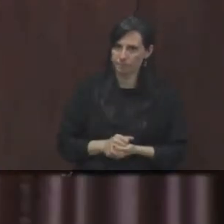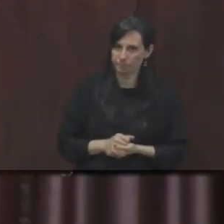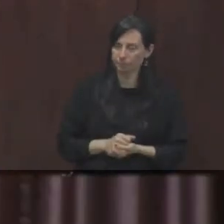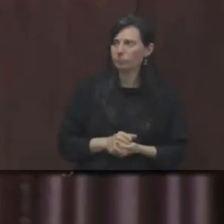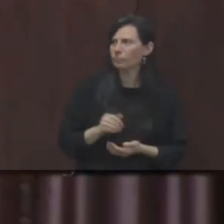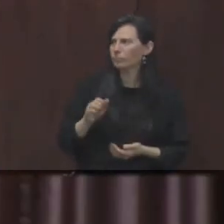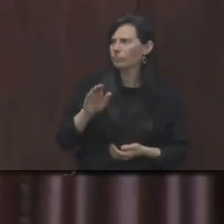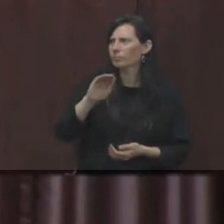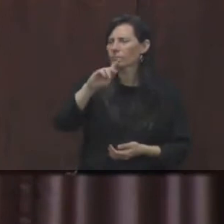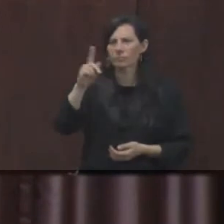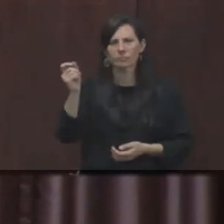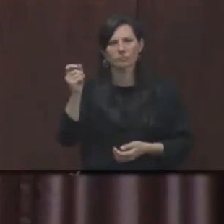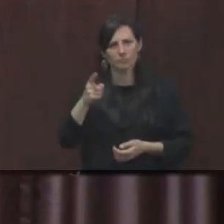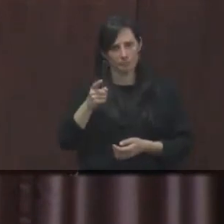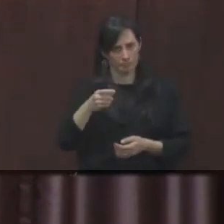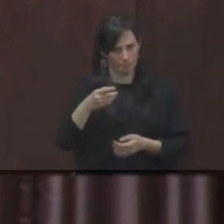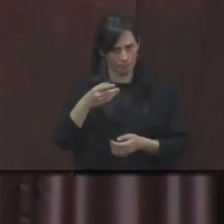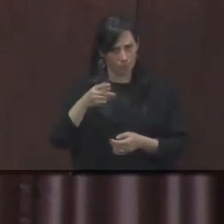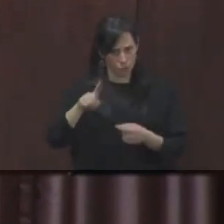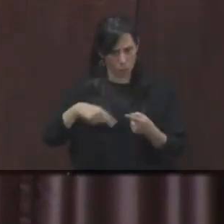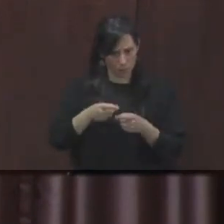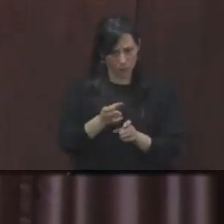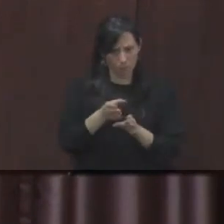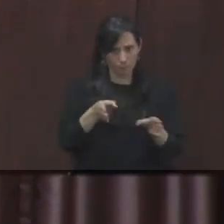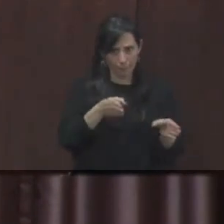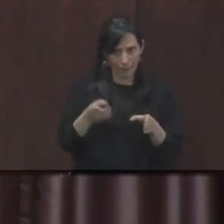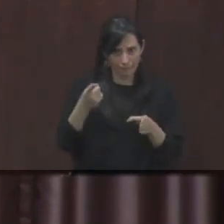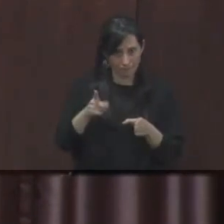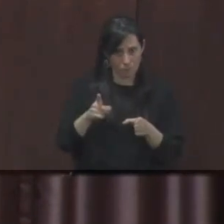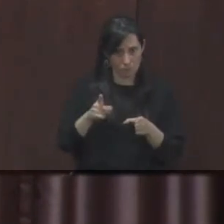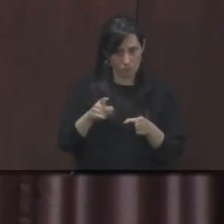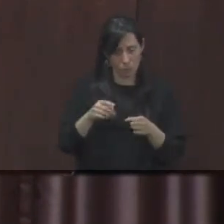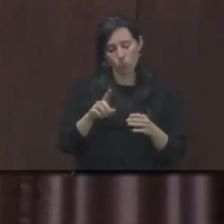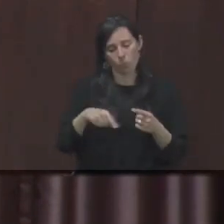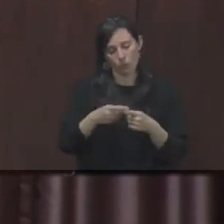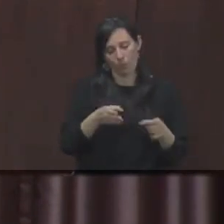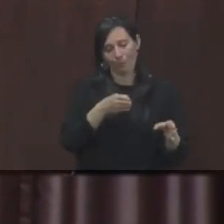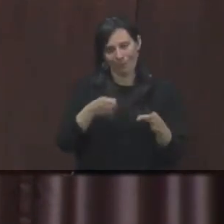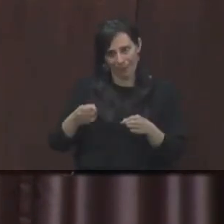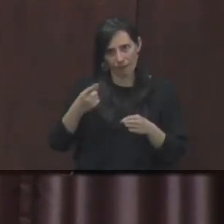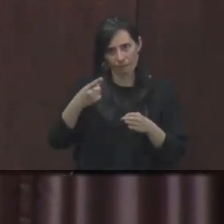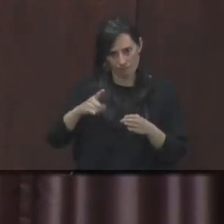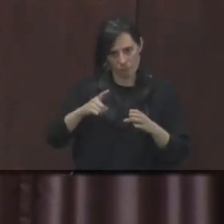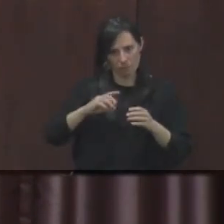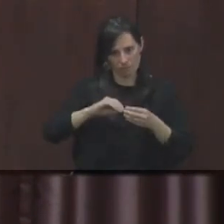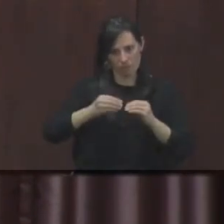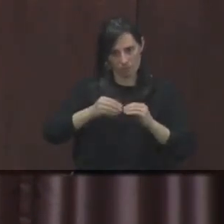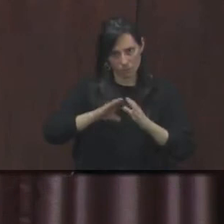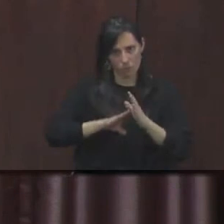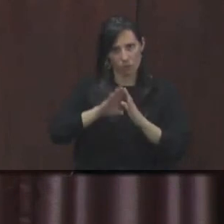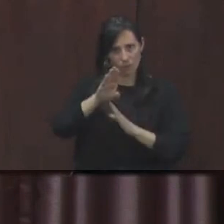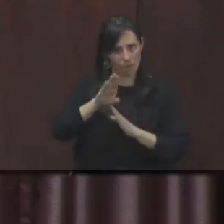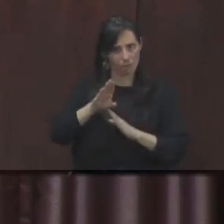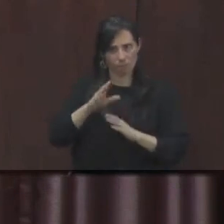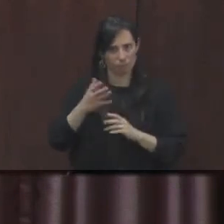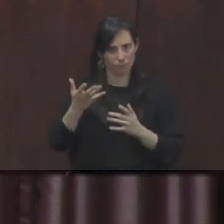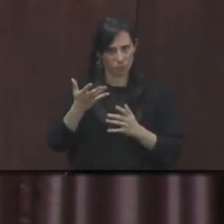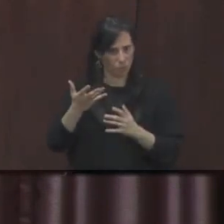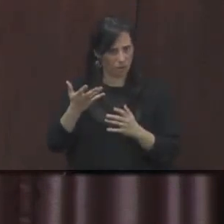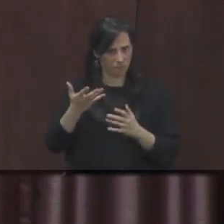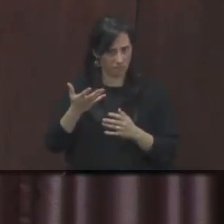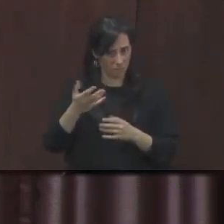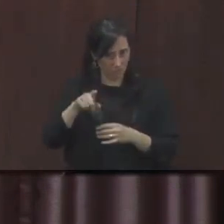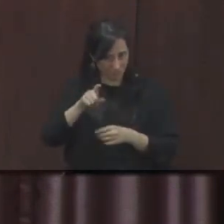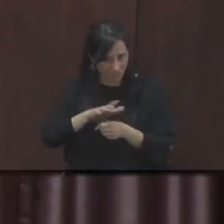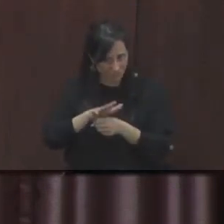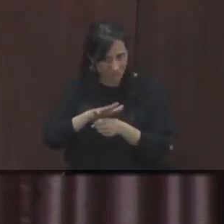is it the staffing capacity that's really the highest level of concern for y'all around being able to manage increased numbers? I think so. I think physical beds is less of an issue. We